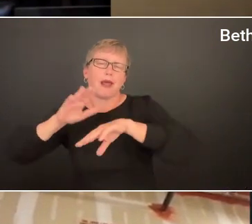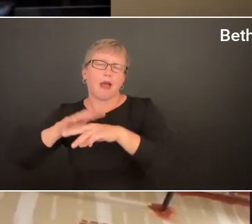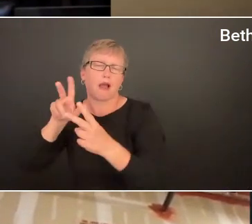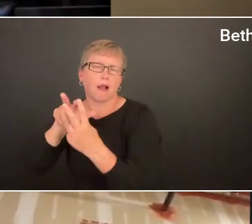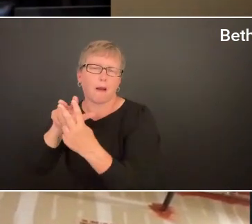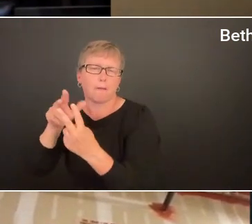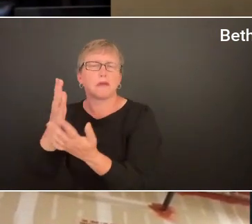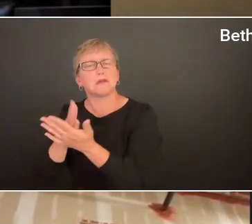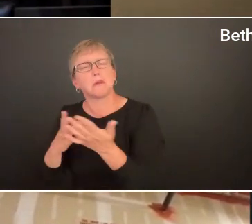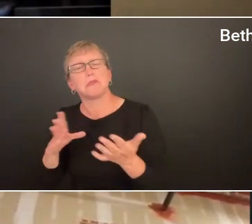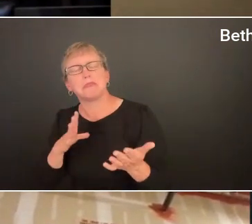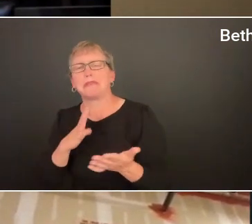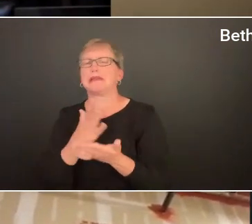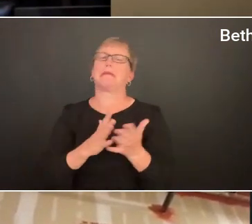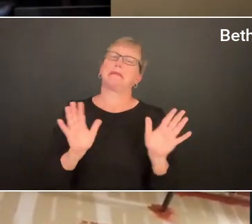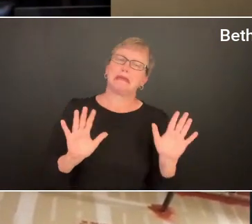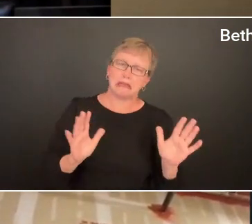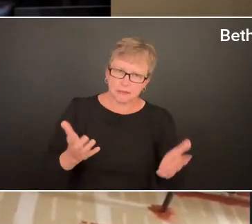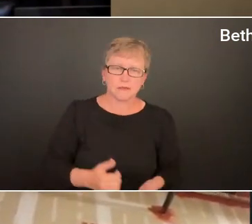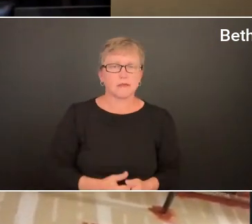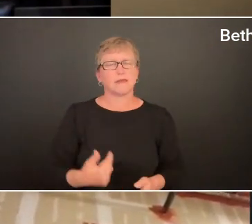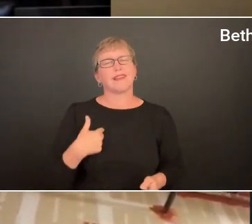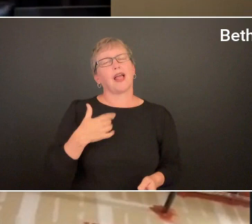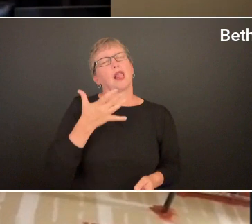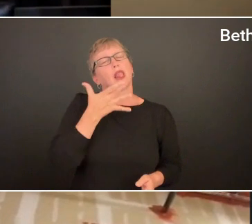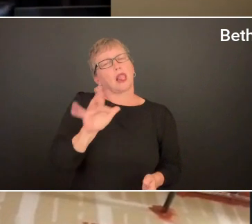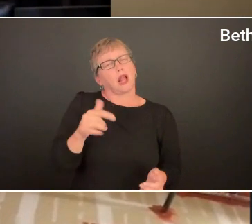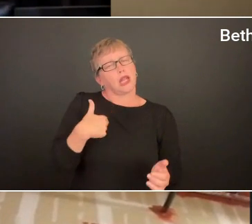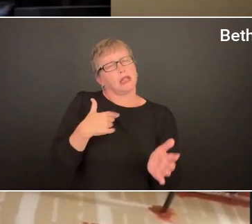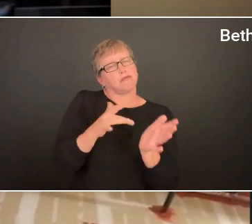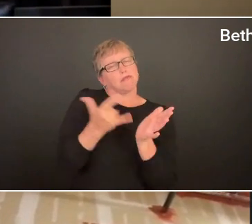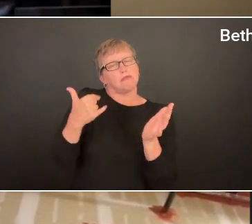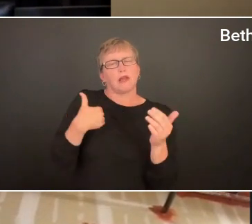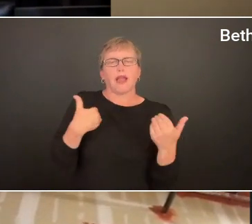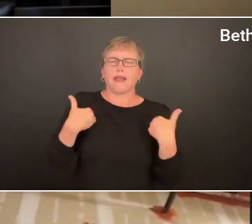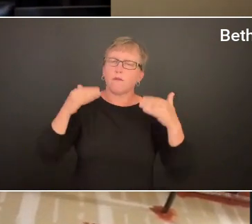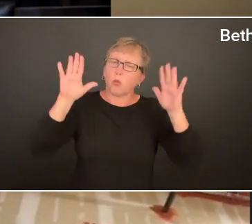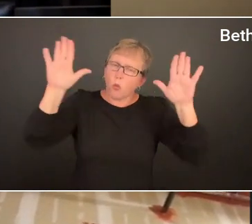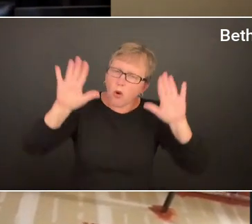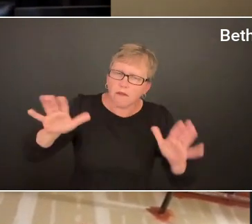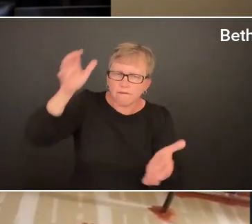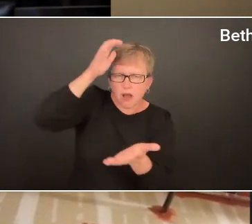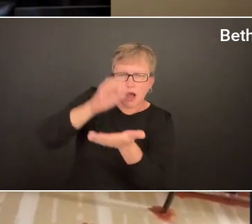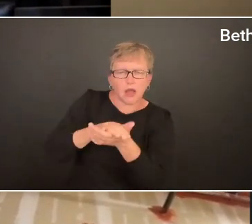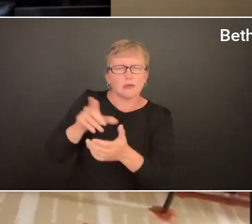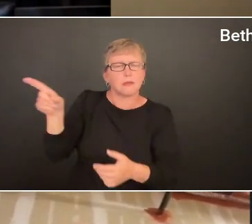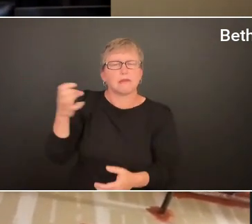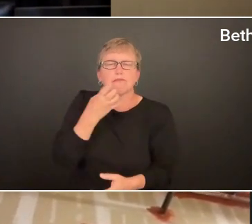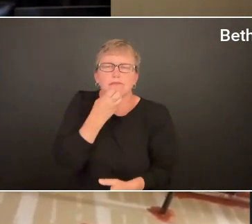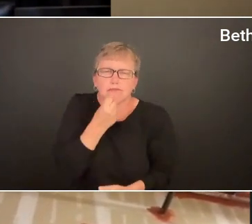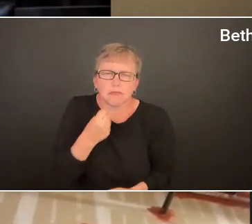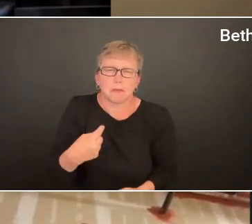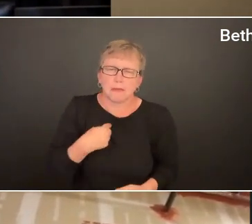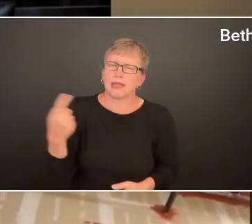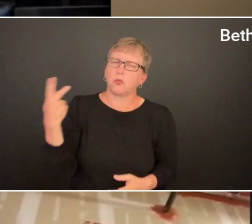Maybe, maybe not. It depends on the couple. And one of the advantages that I have is that I have